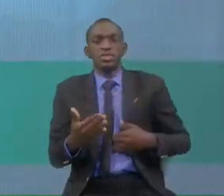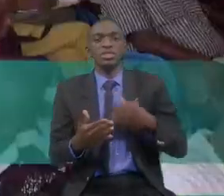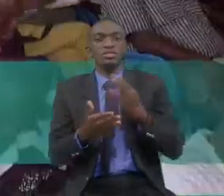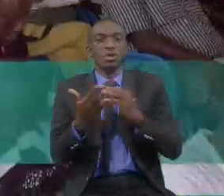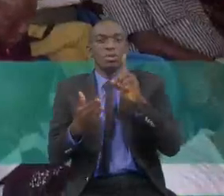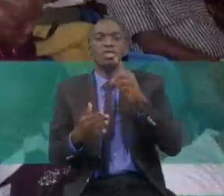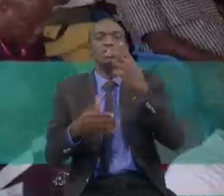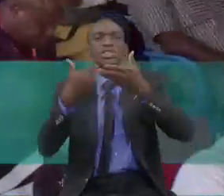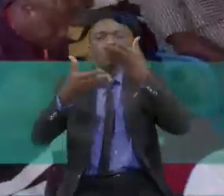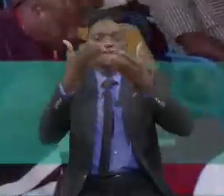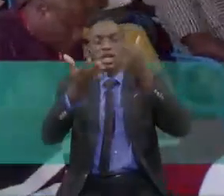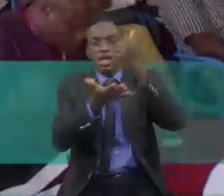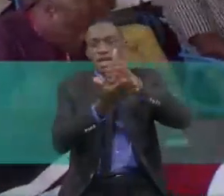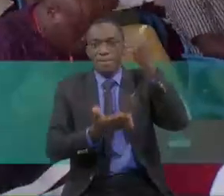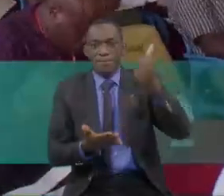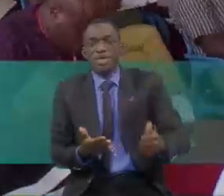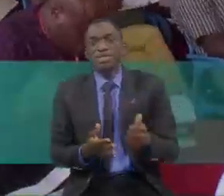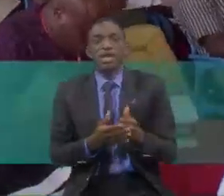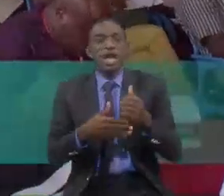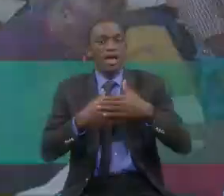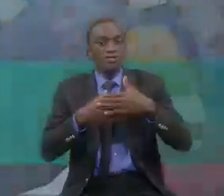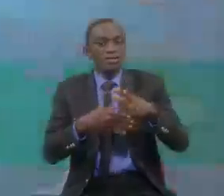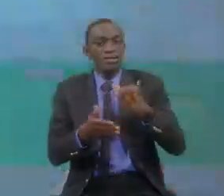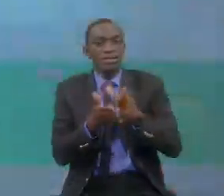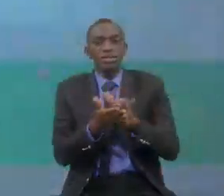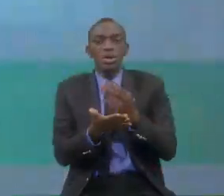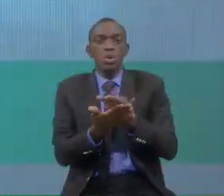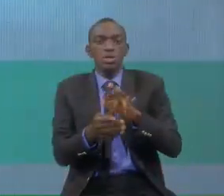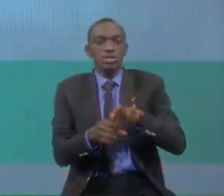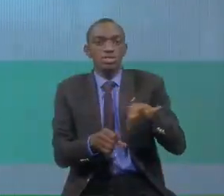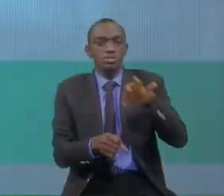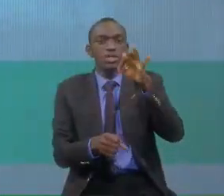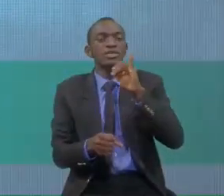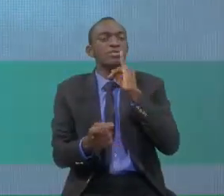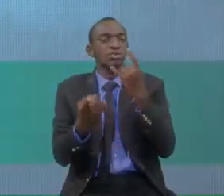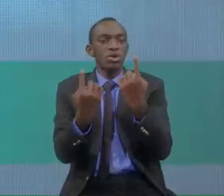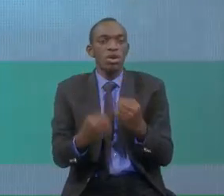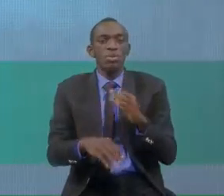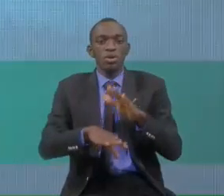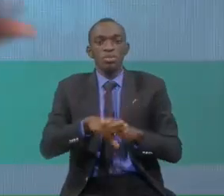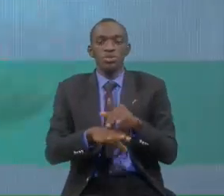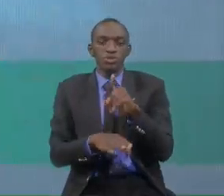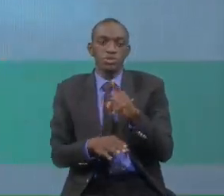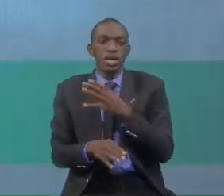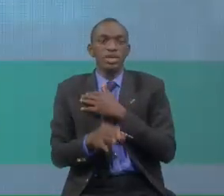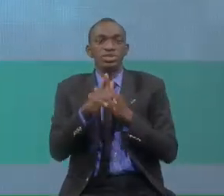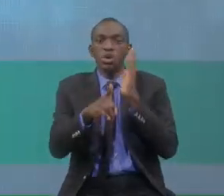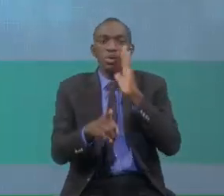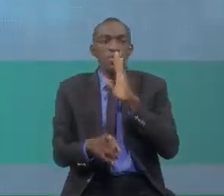amen. After that the Holy Ghost has come upon you, and ye shall